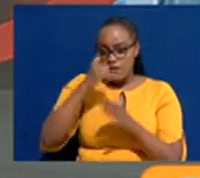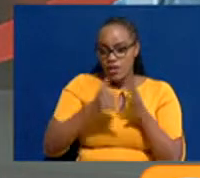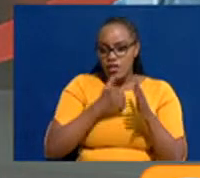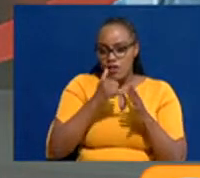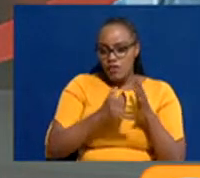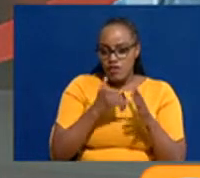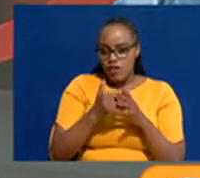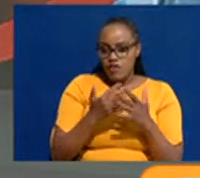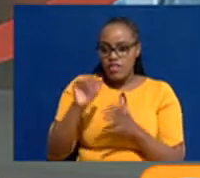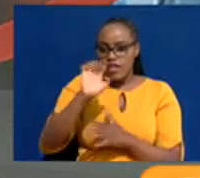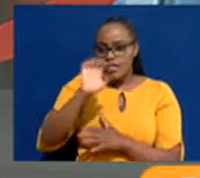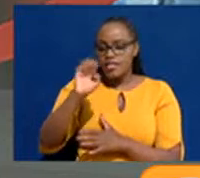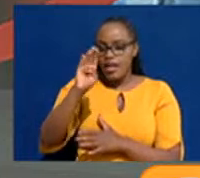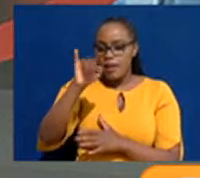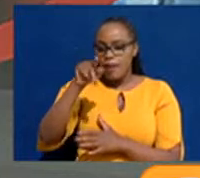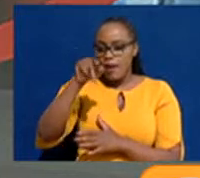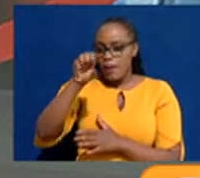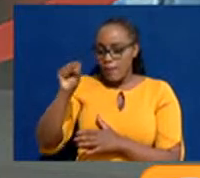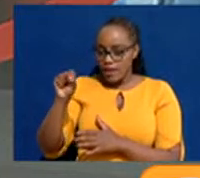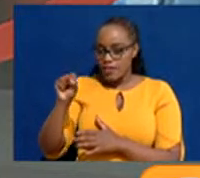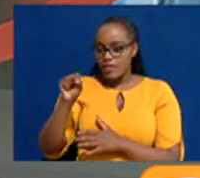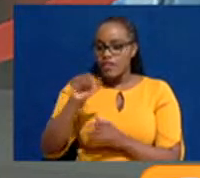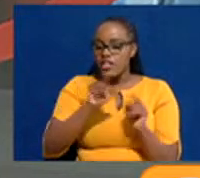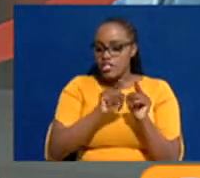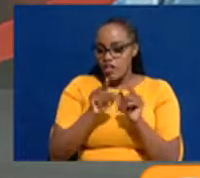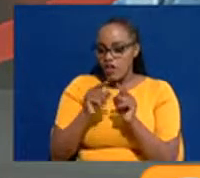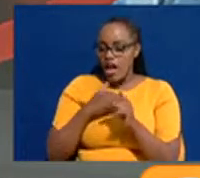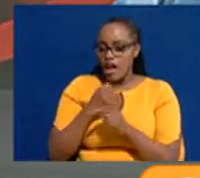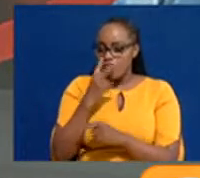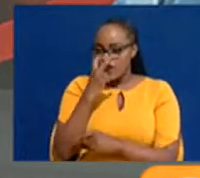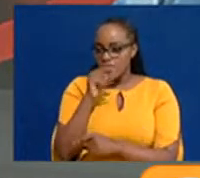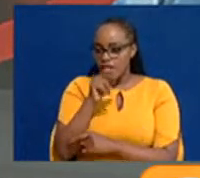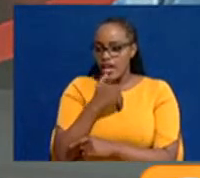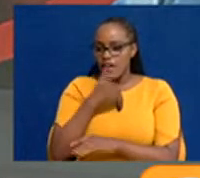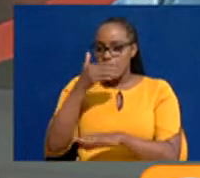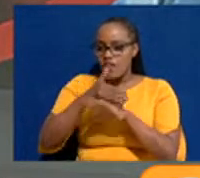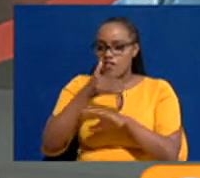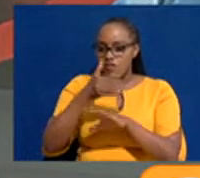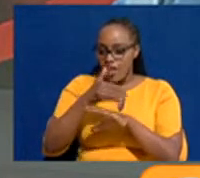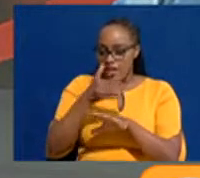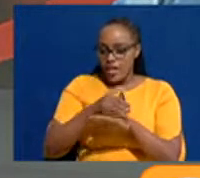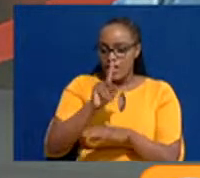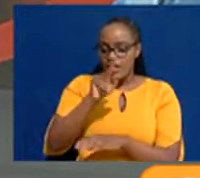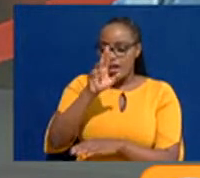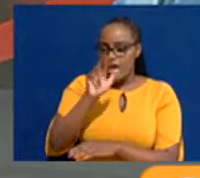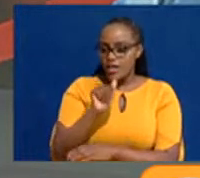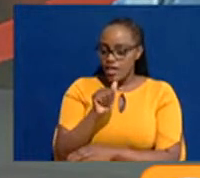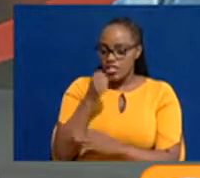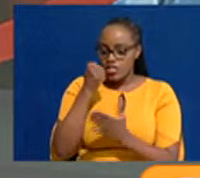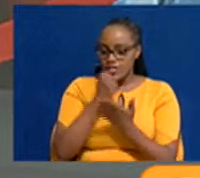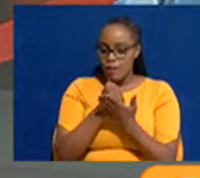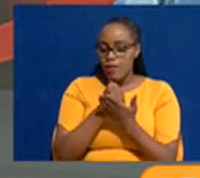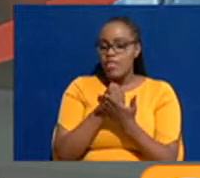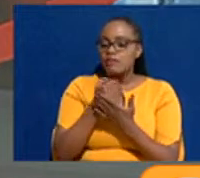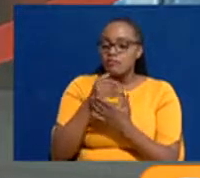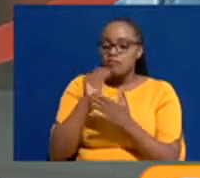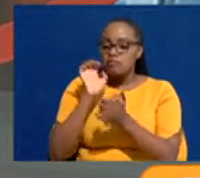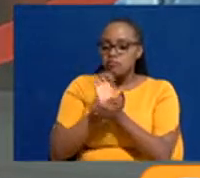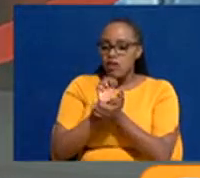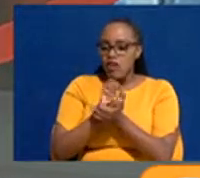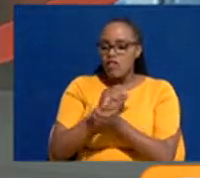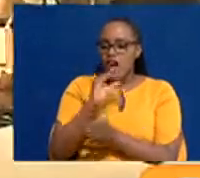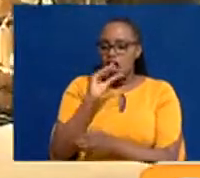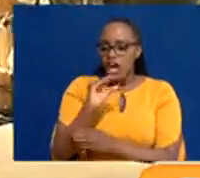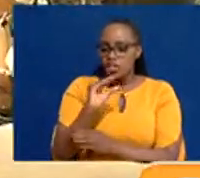plant along the Eastern Bypass in Nairobi for allegedly bearing fake KRA stamps. The officers confiscated a